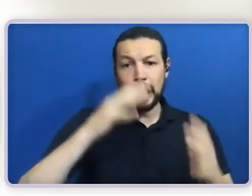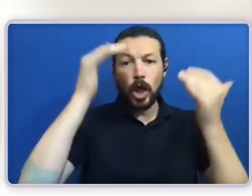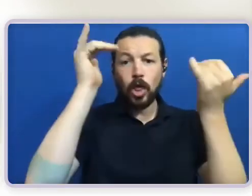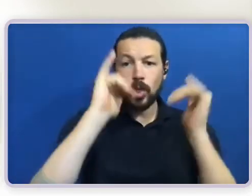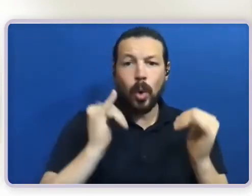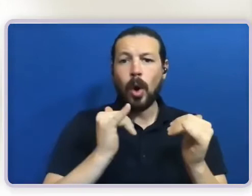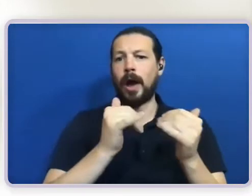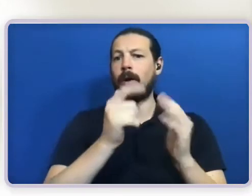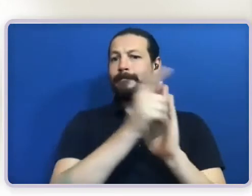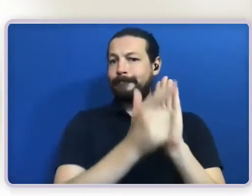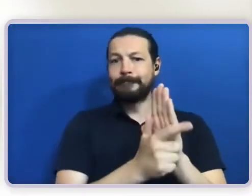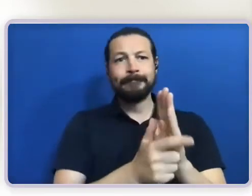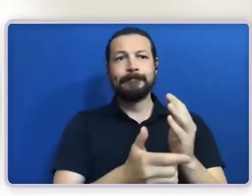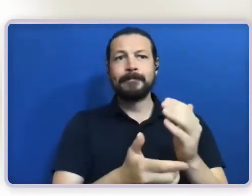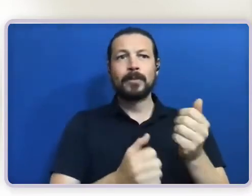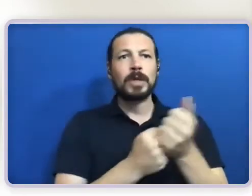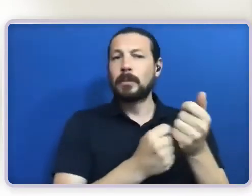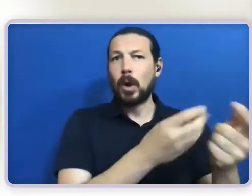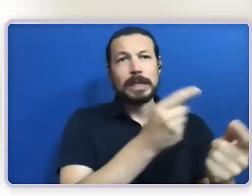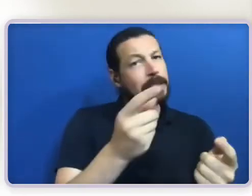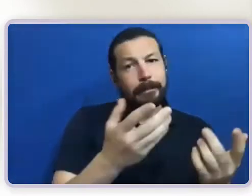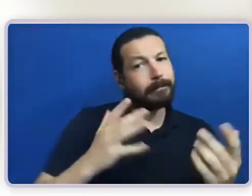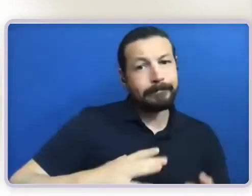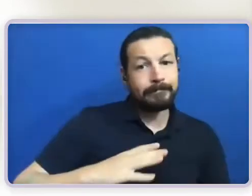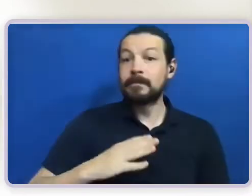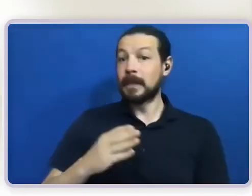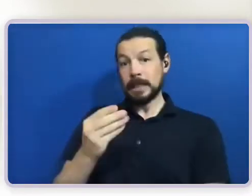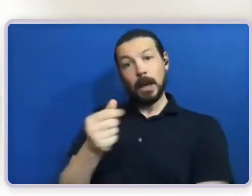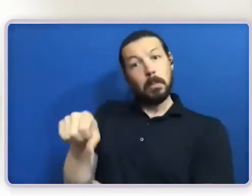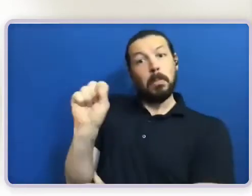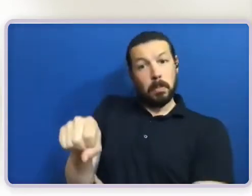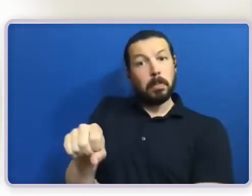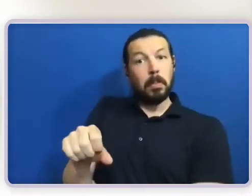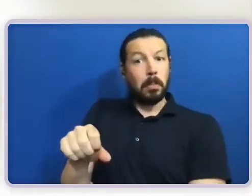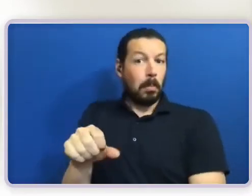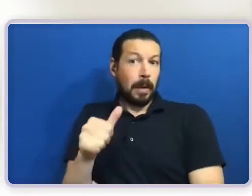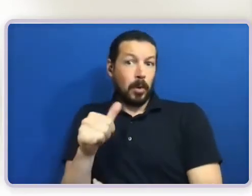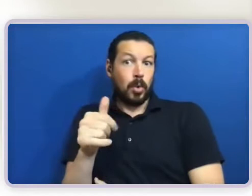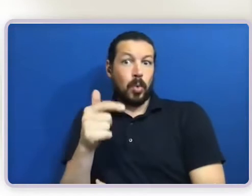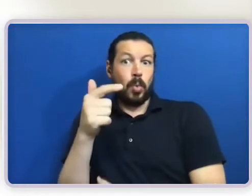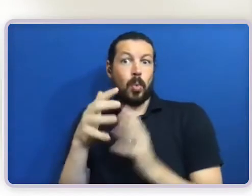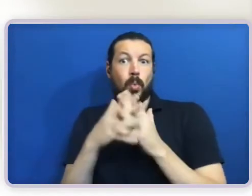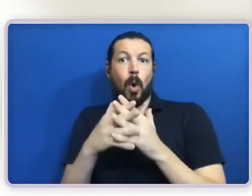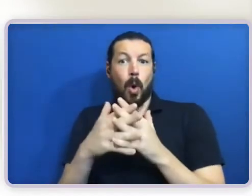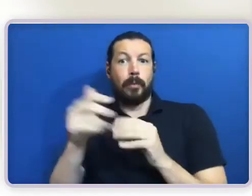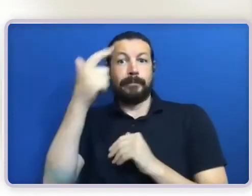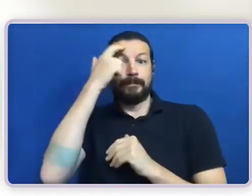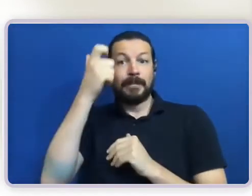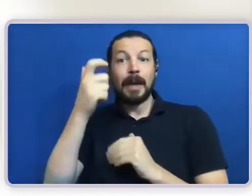to engage with the Commission, in some circumstances it's a good idea, but it doesn't mean you're in